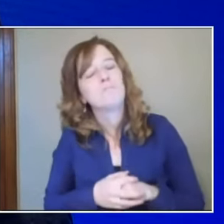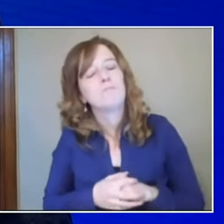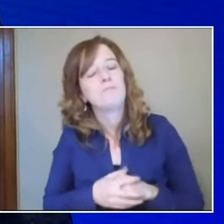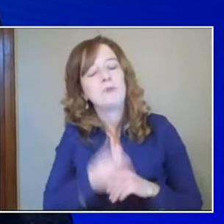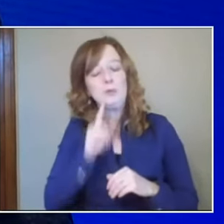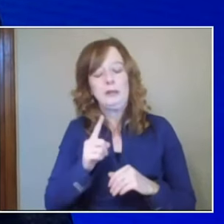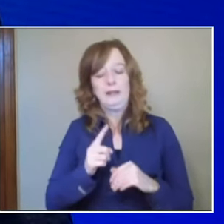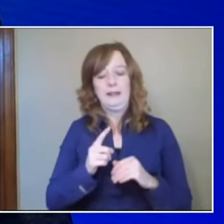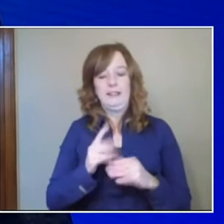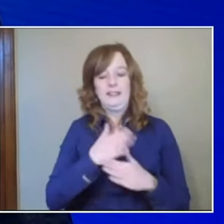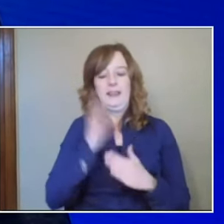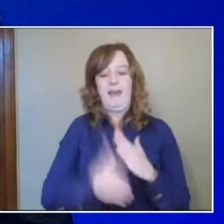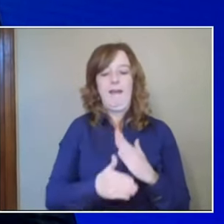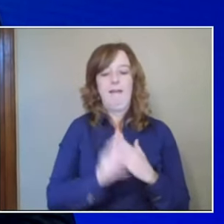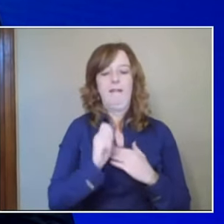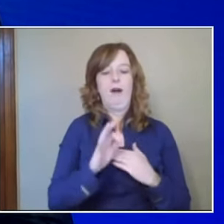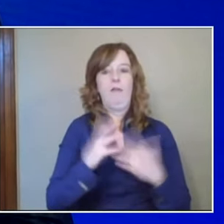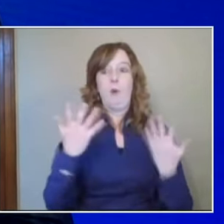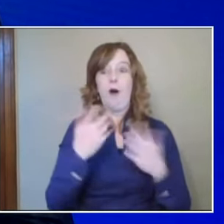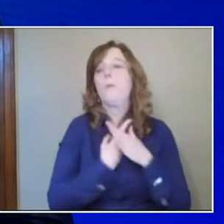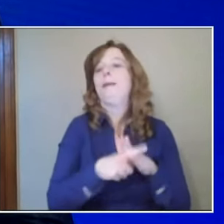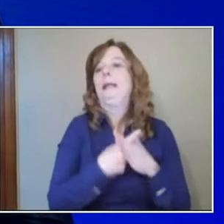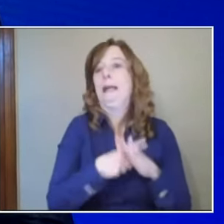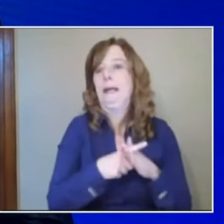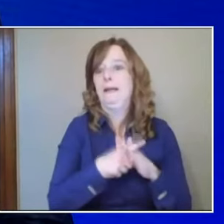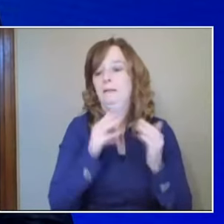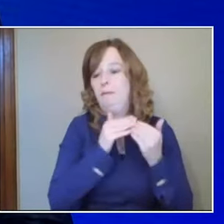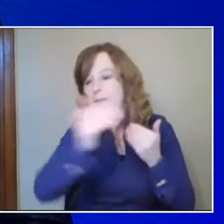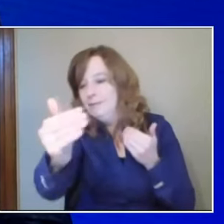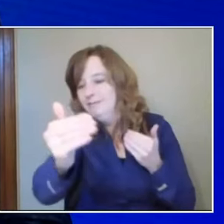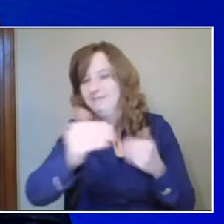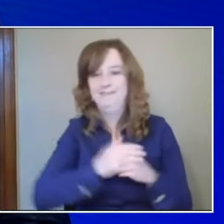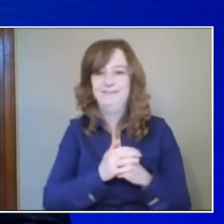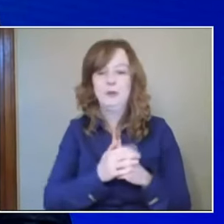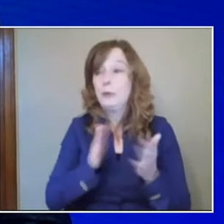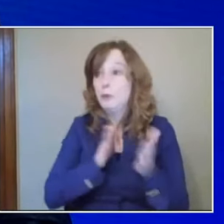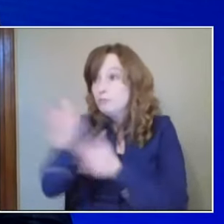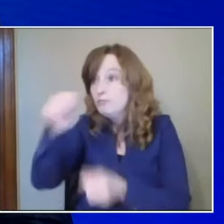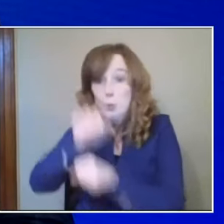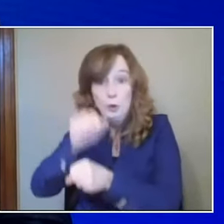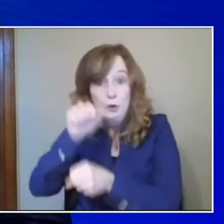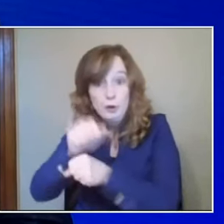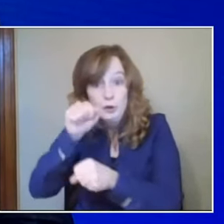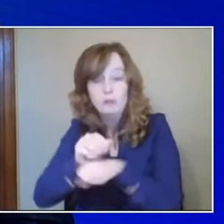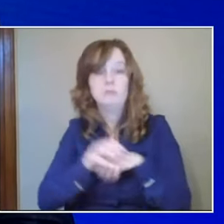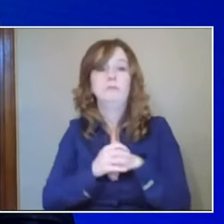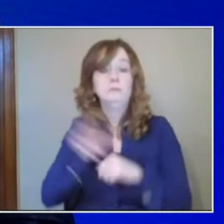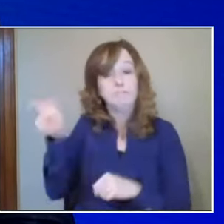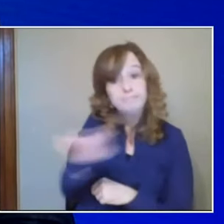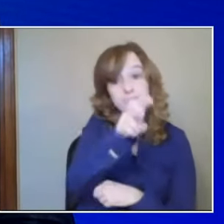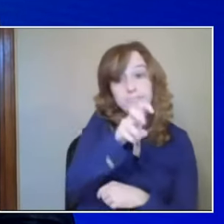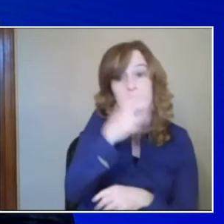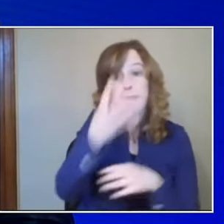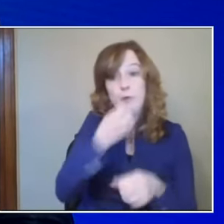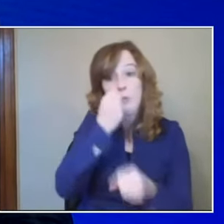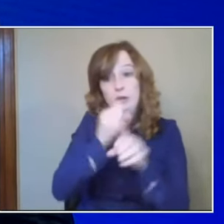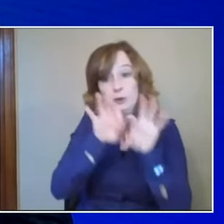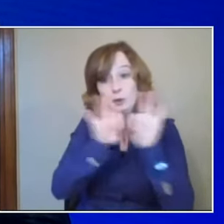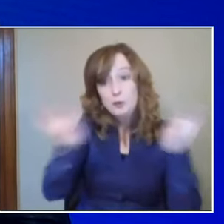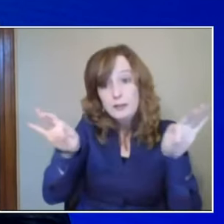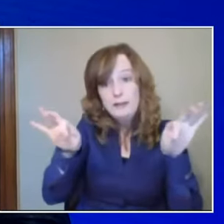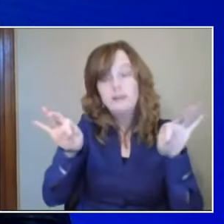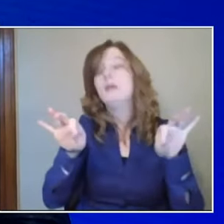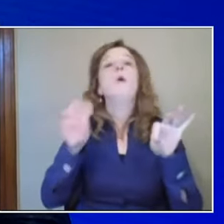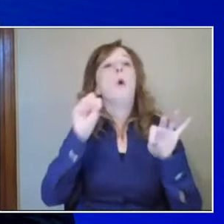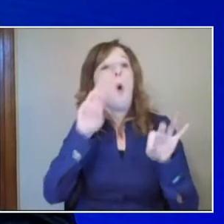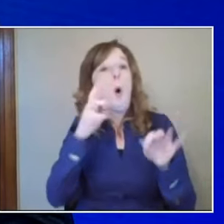or continuing in the workforce, taking the next step towards a four-year degree, or maybe even starting your own business, I